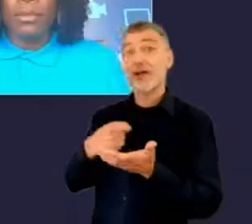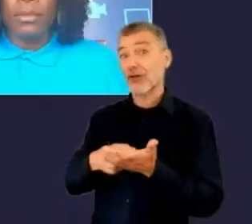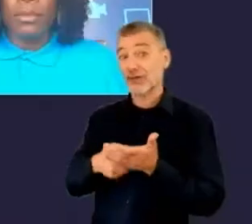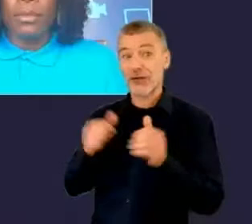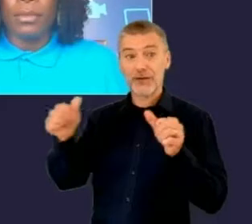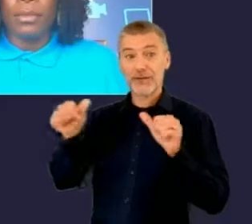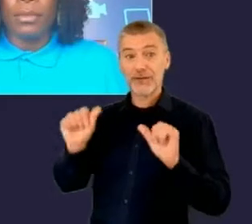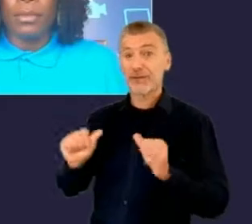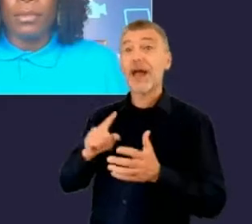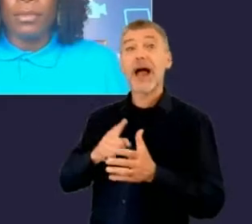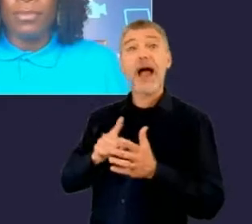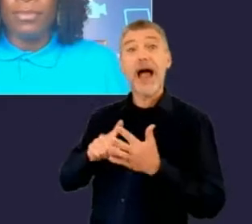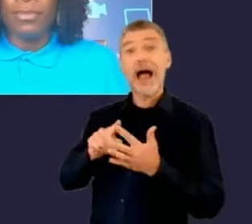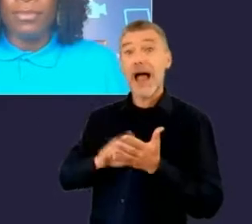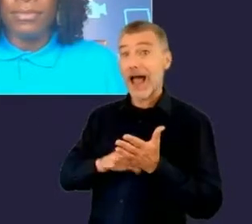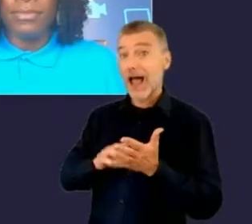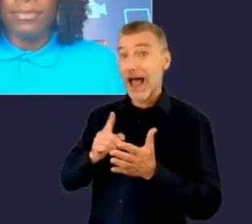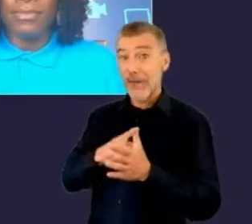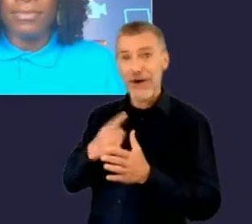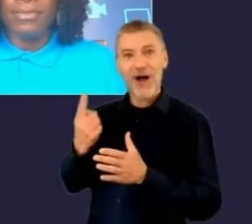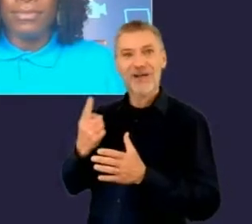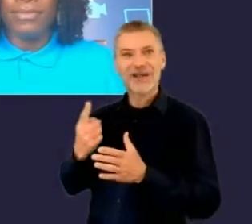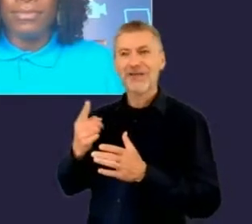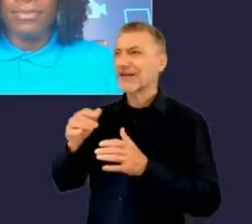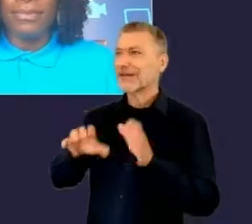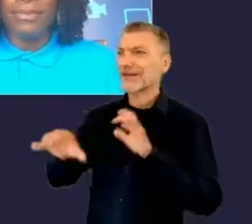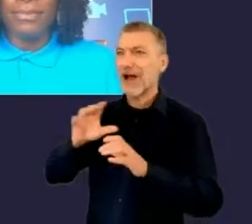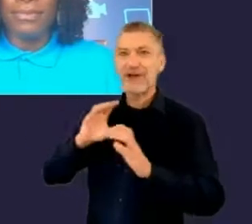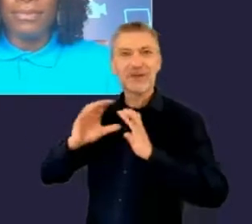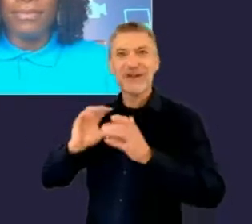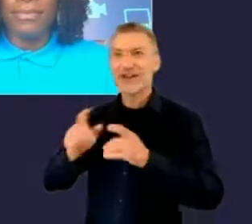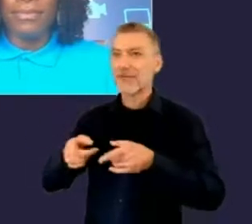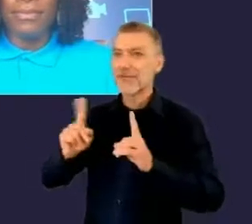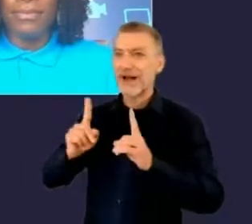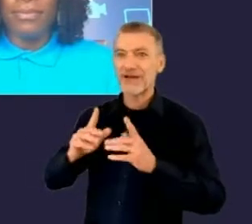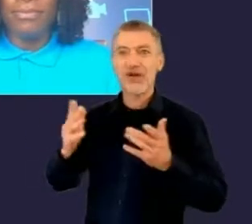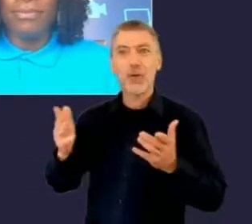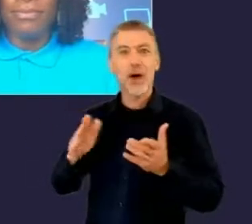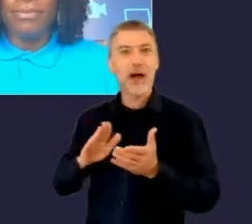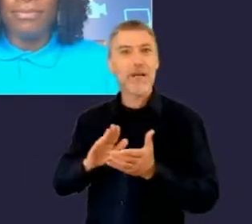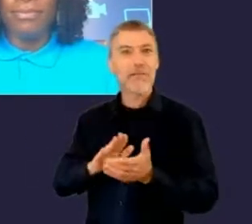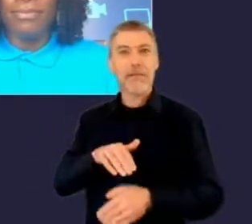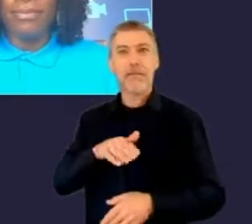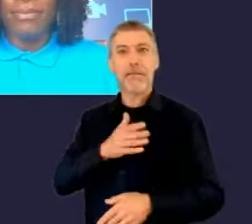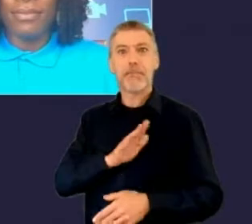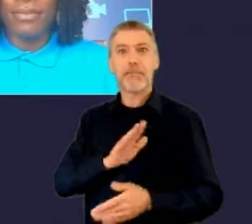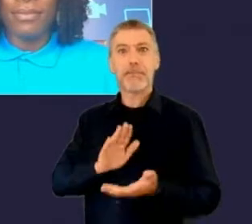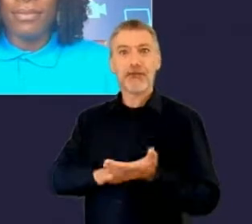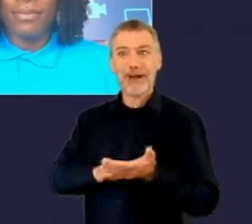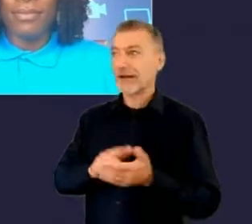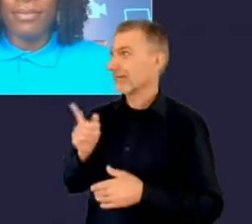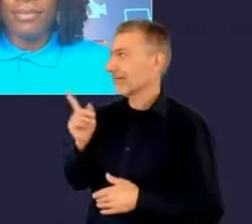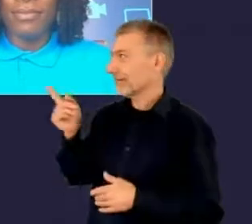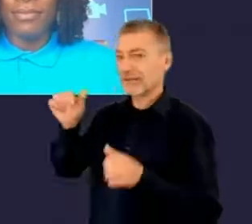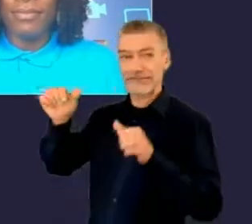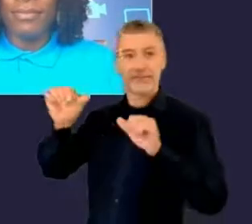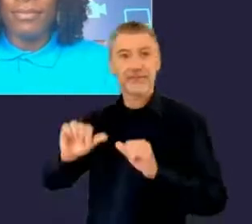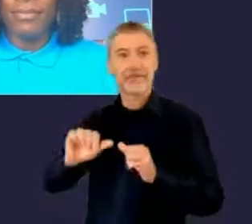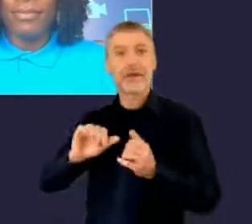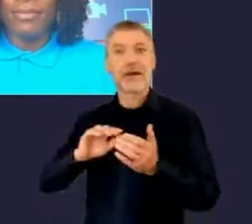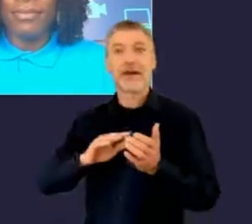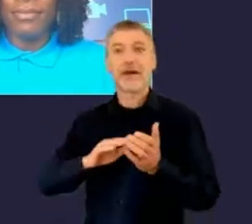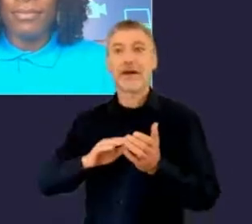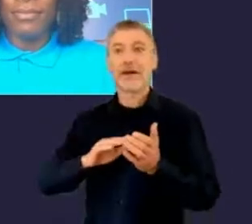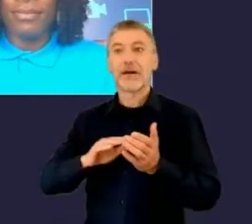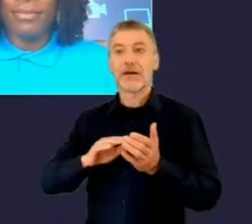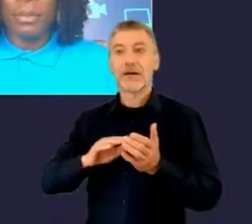a science communications manager for the Marine Stewardship Council, Celine Moriera, commercial testing